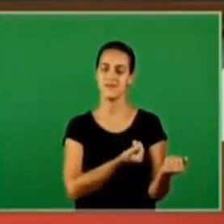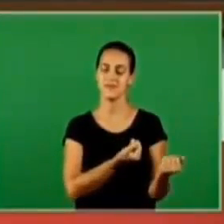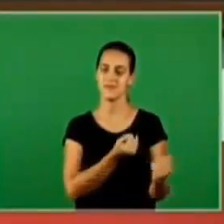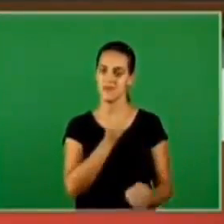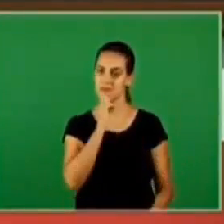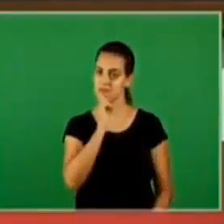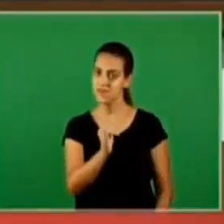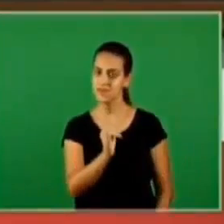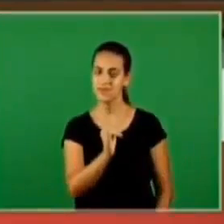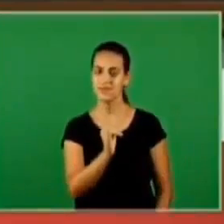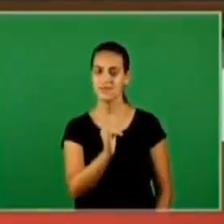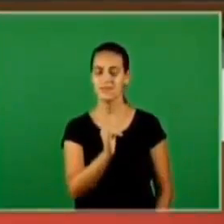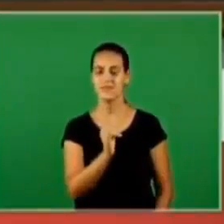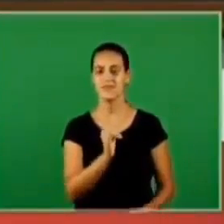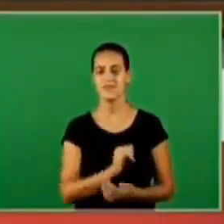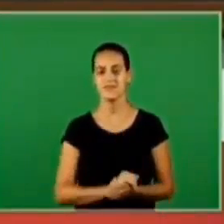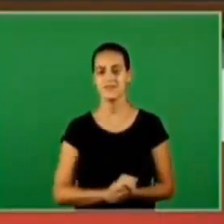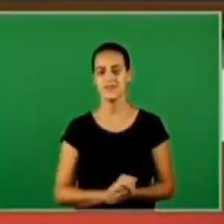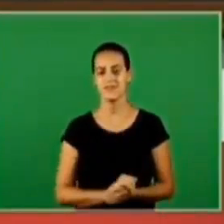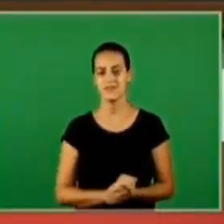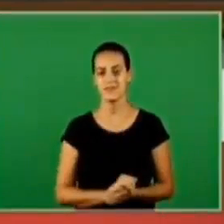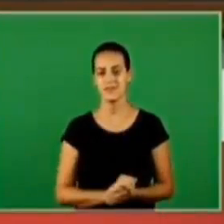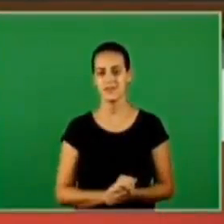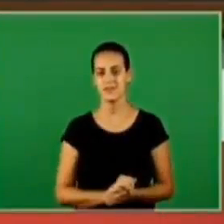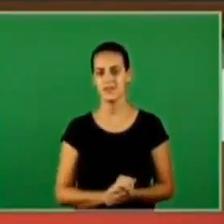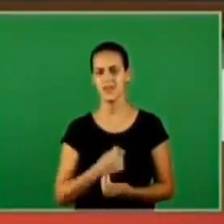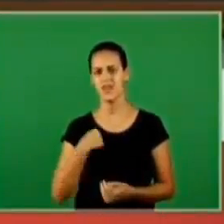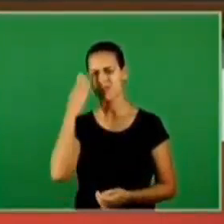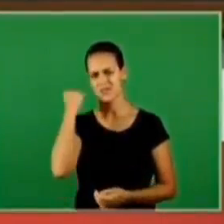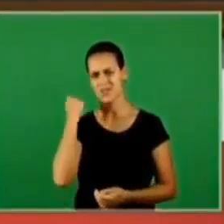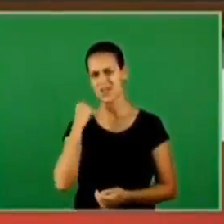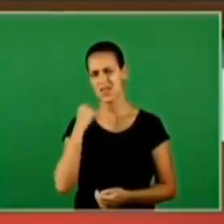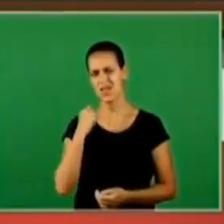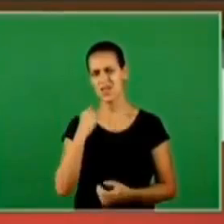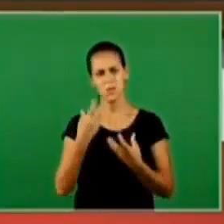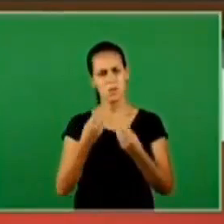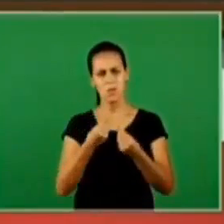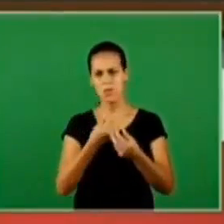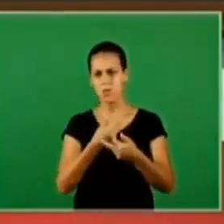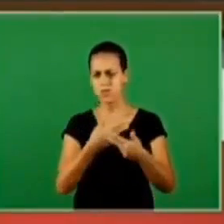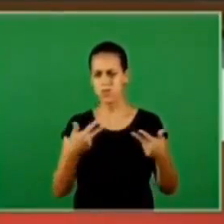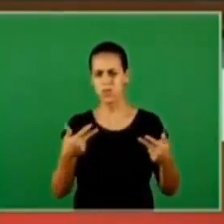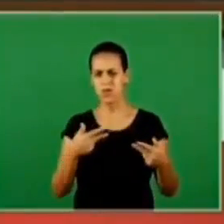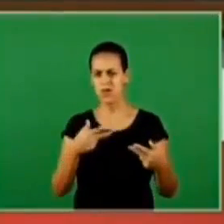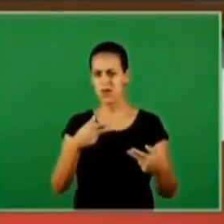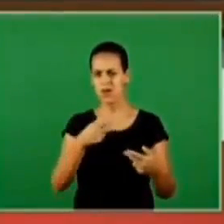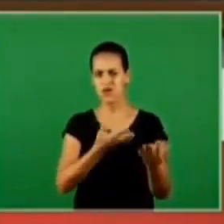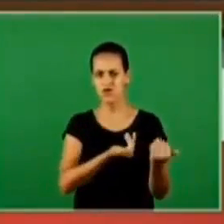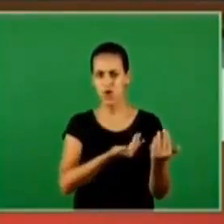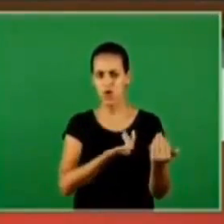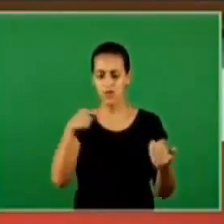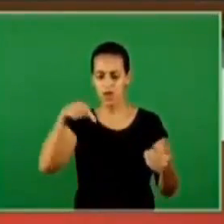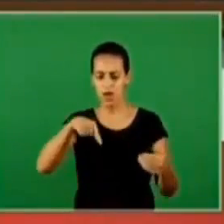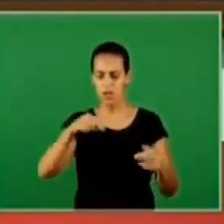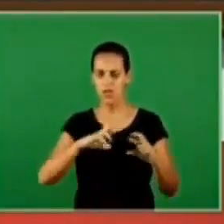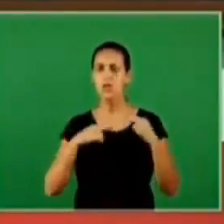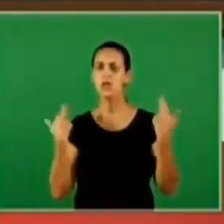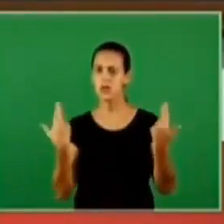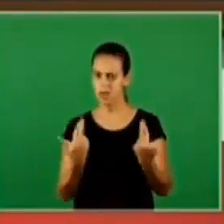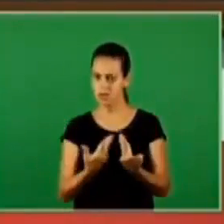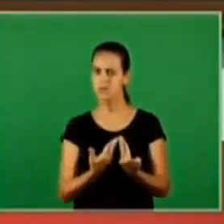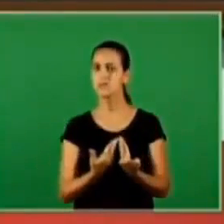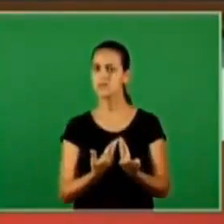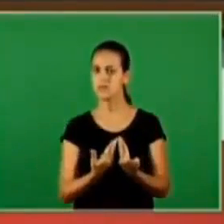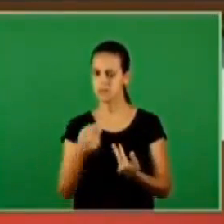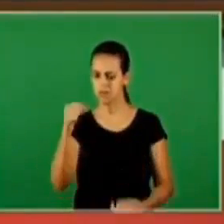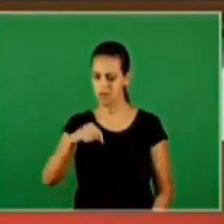and say one thing. Understand that the greatest population of the youth is concentrated